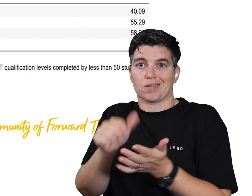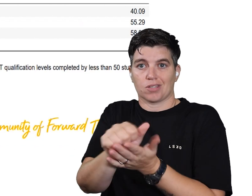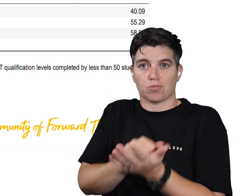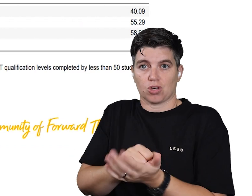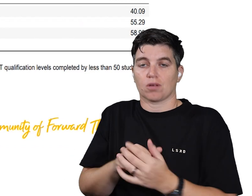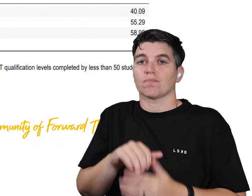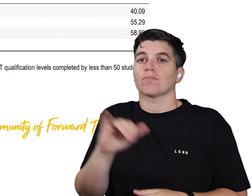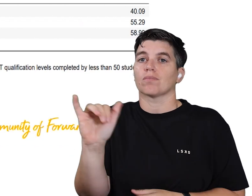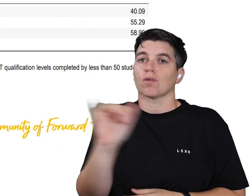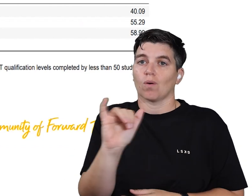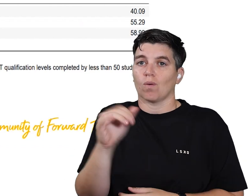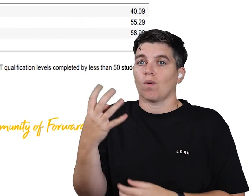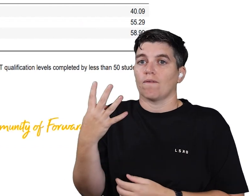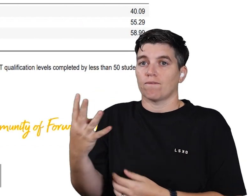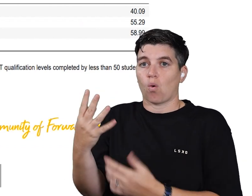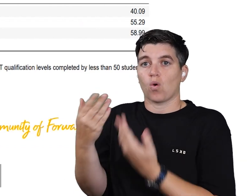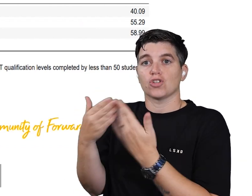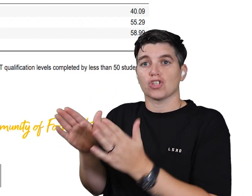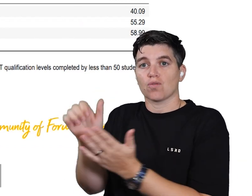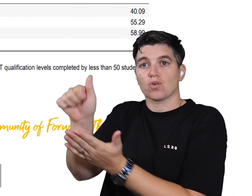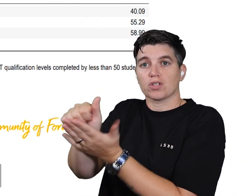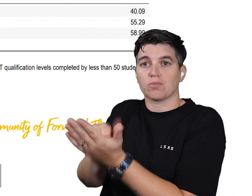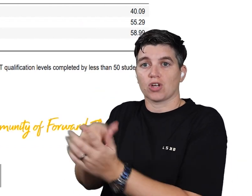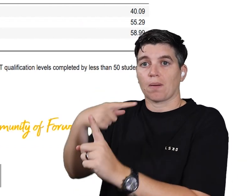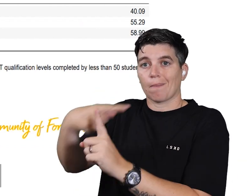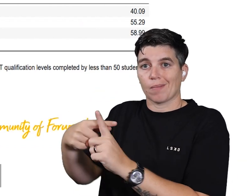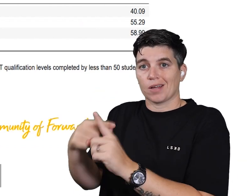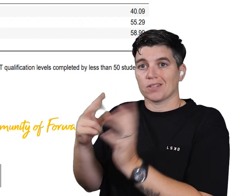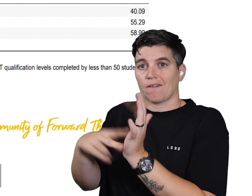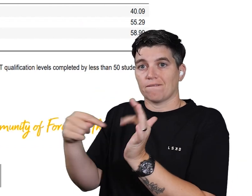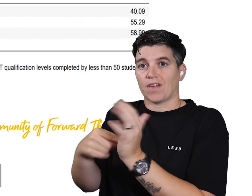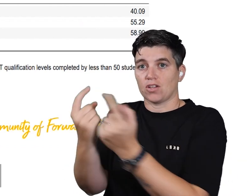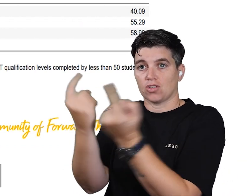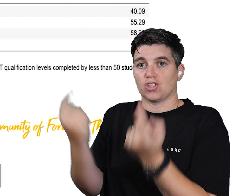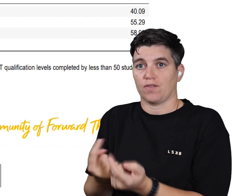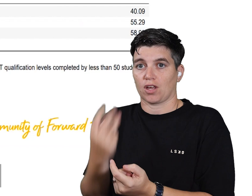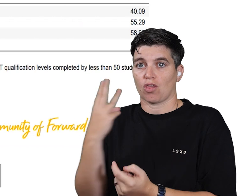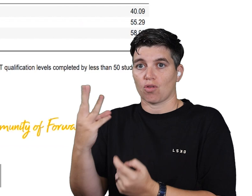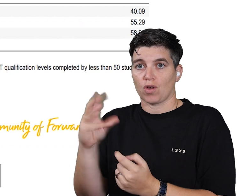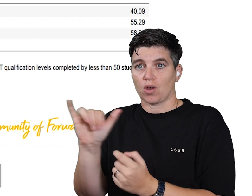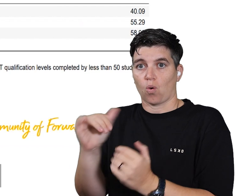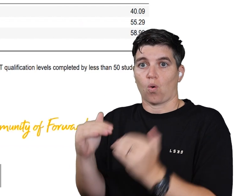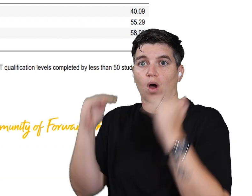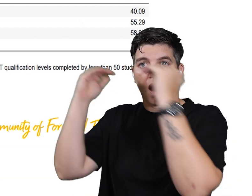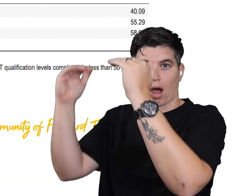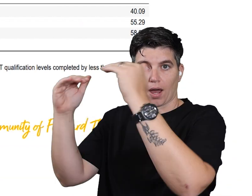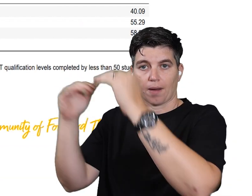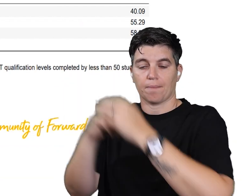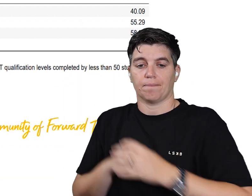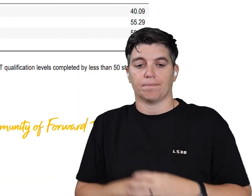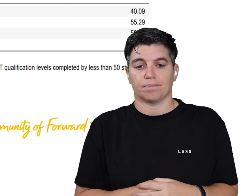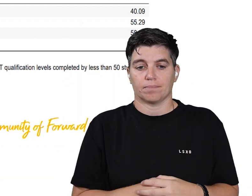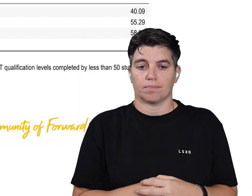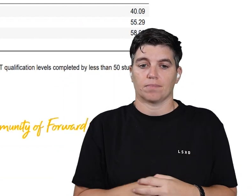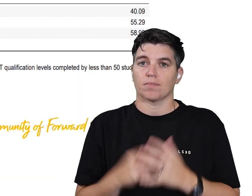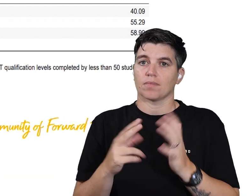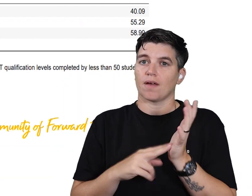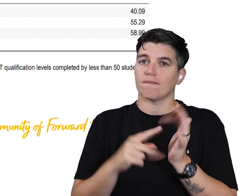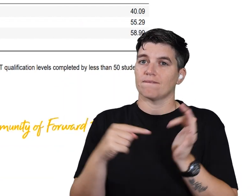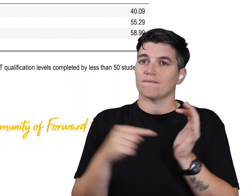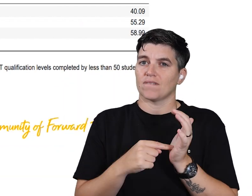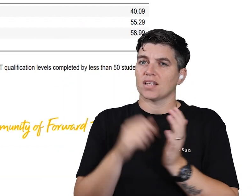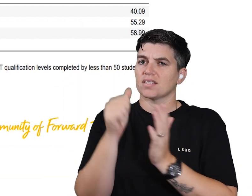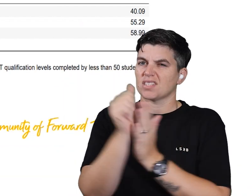from 4 general subject results and a VET Certificate 3 or higher qualification. It's worth noting that a